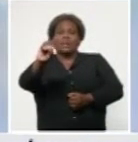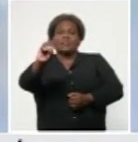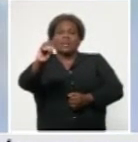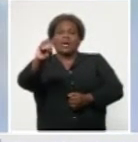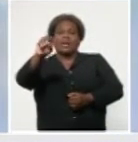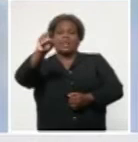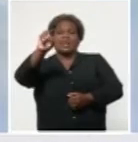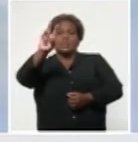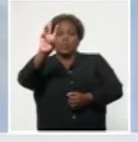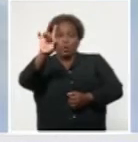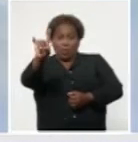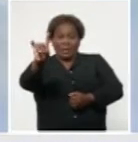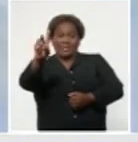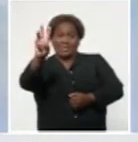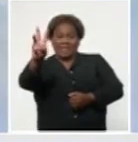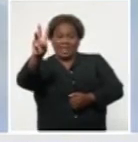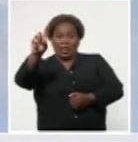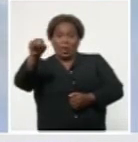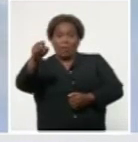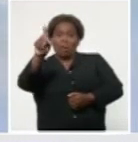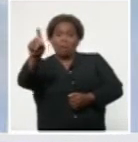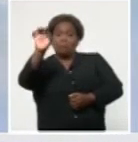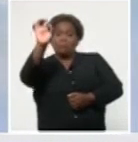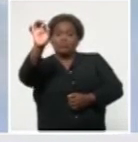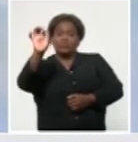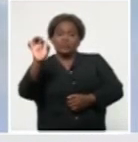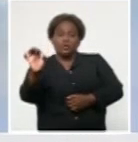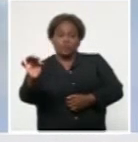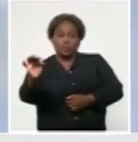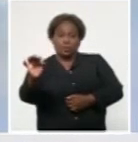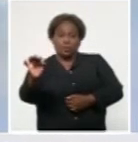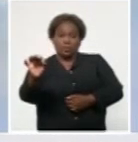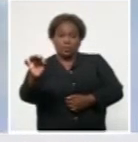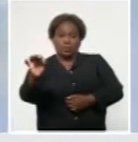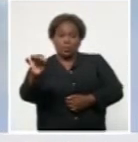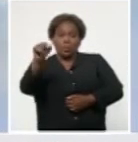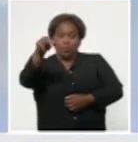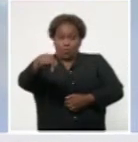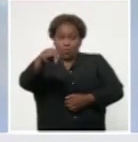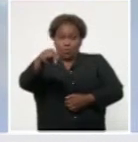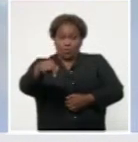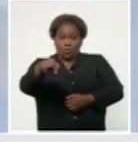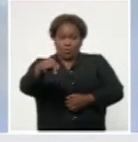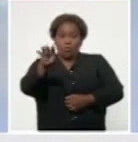consecutive days, we report no patients in critical condition in our country.